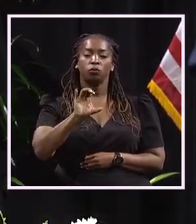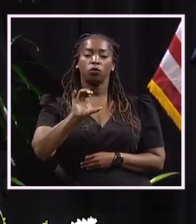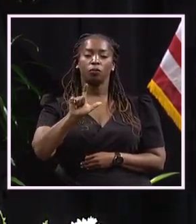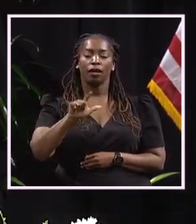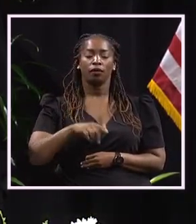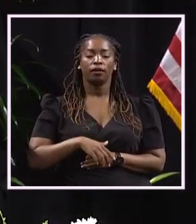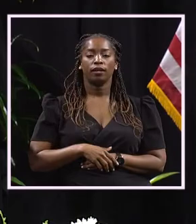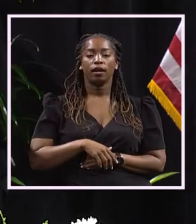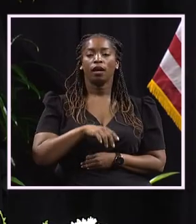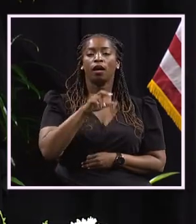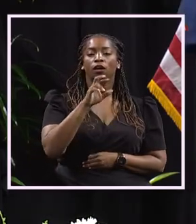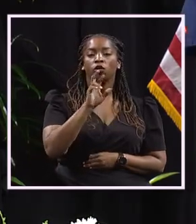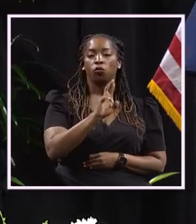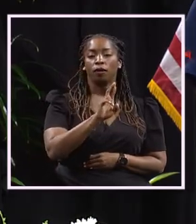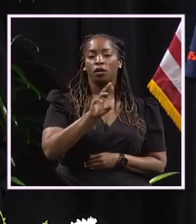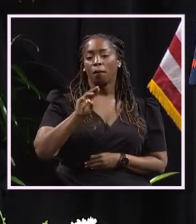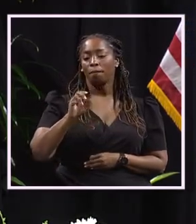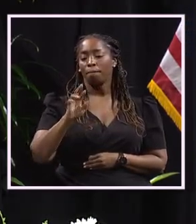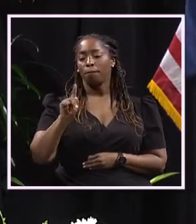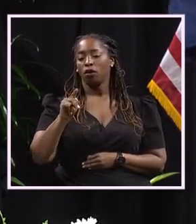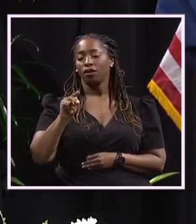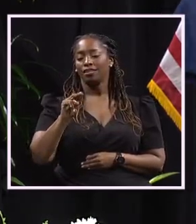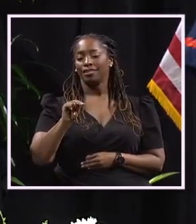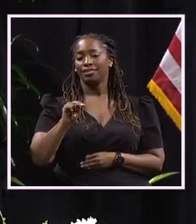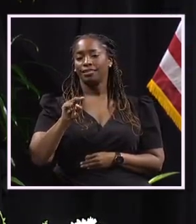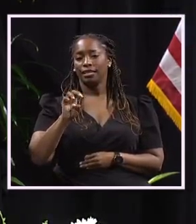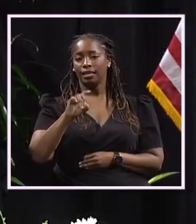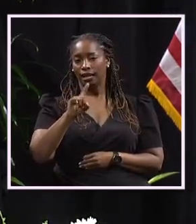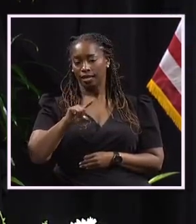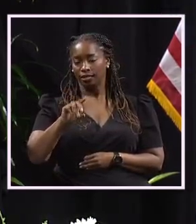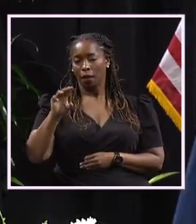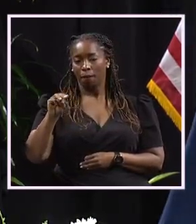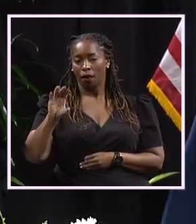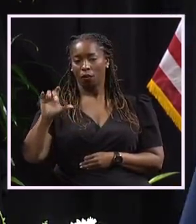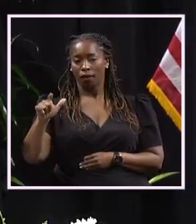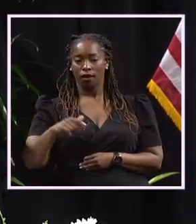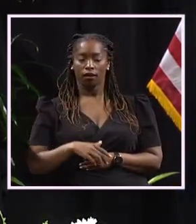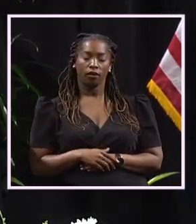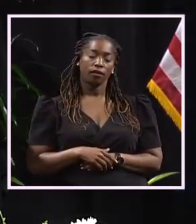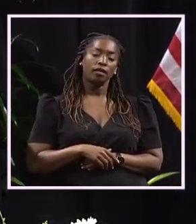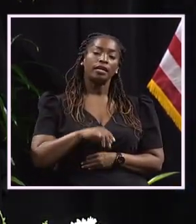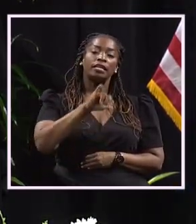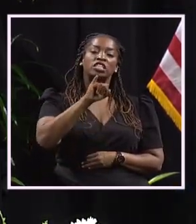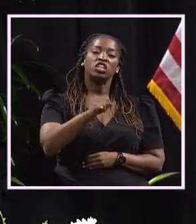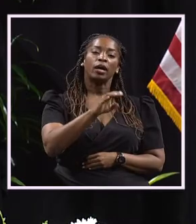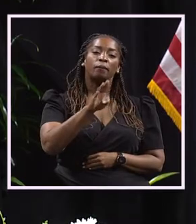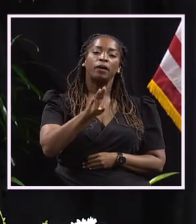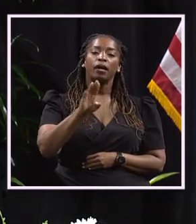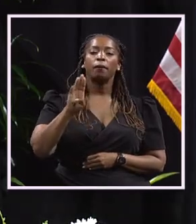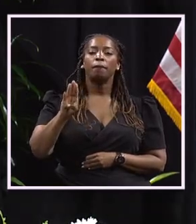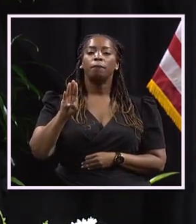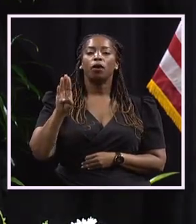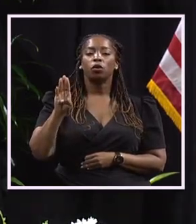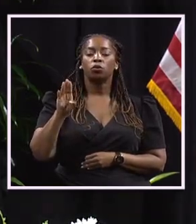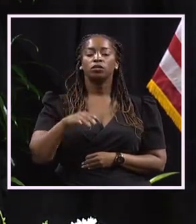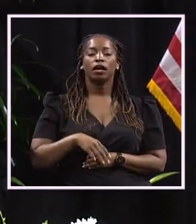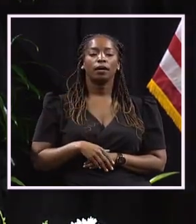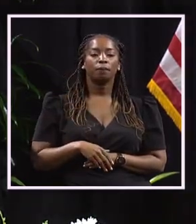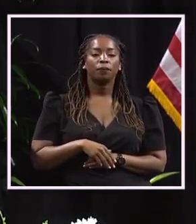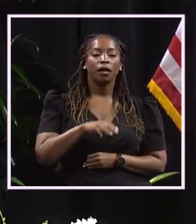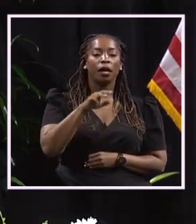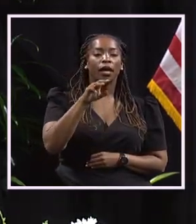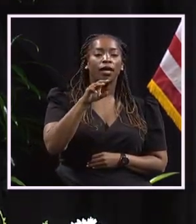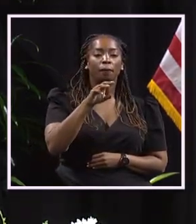Roberto Martinez, magna cum laude. J.B. Barbosa. Mason M.